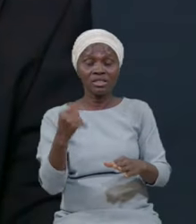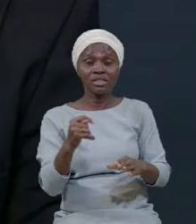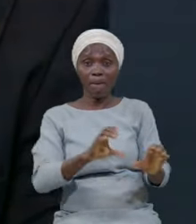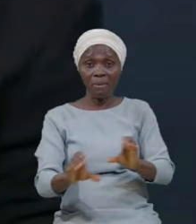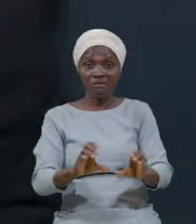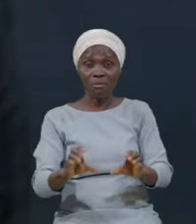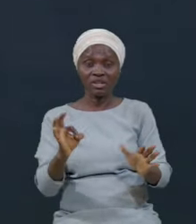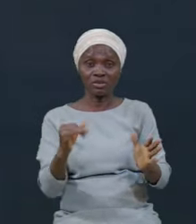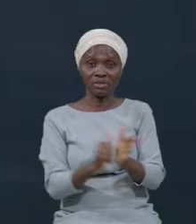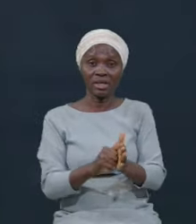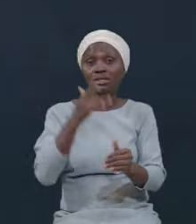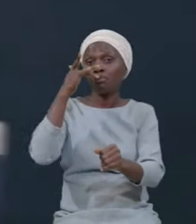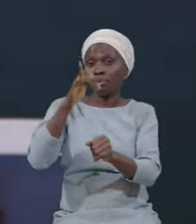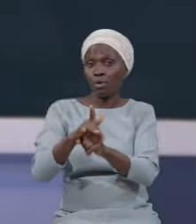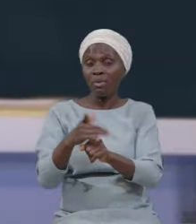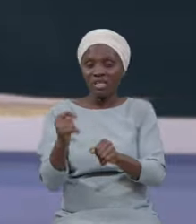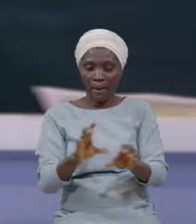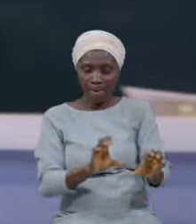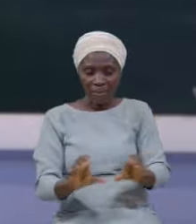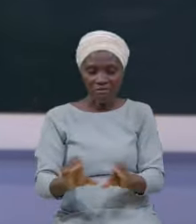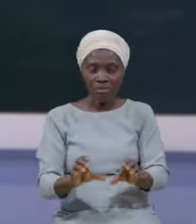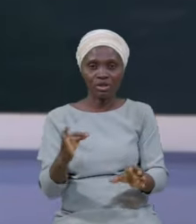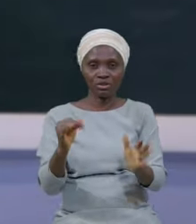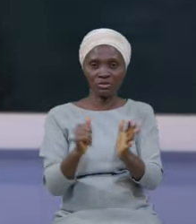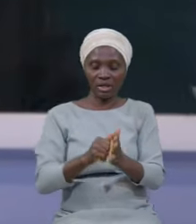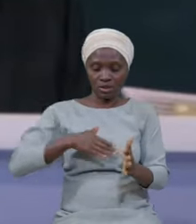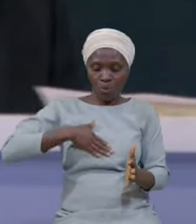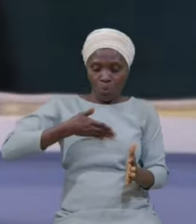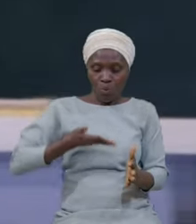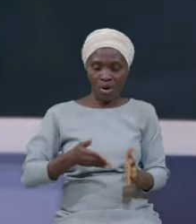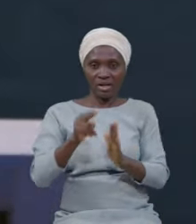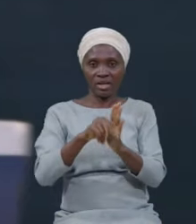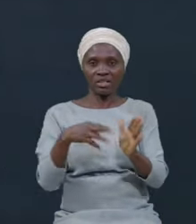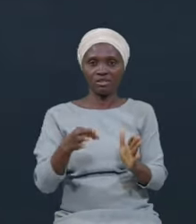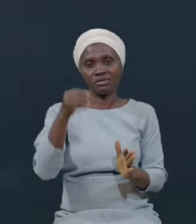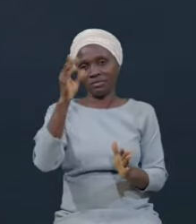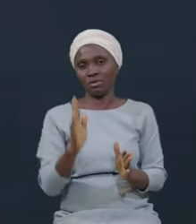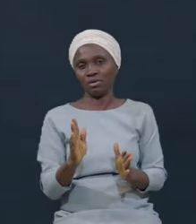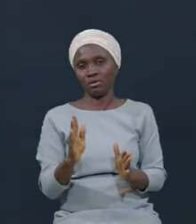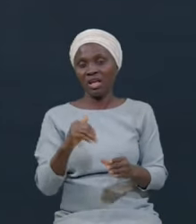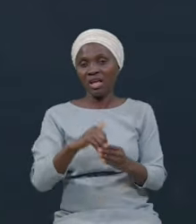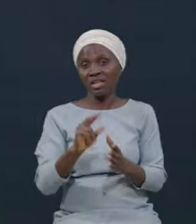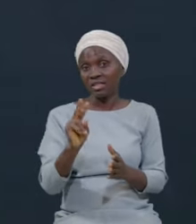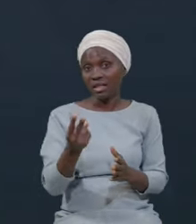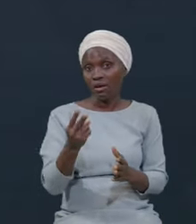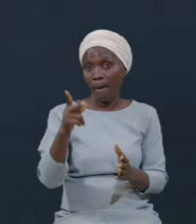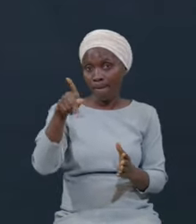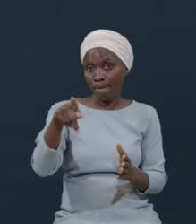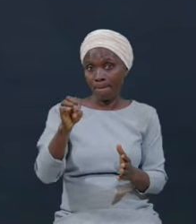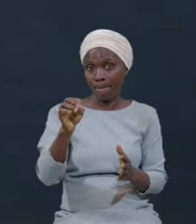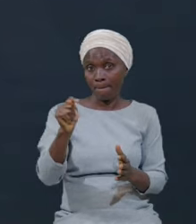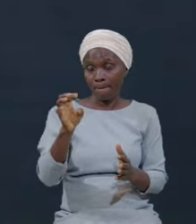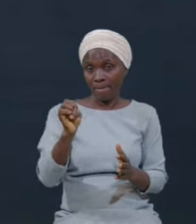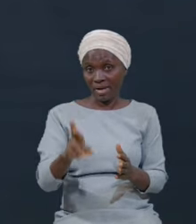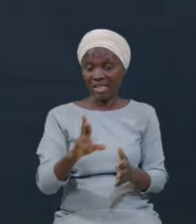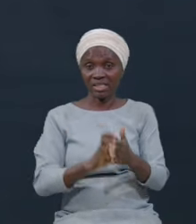performance of that willingness of the Almighty God. Look at 2 Peter chapter 3, and we're looking at verse 9. In 2